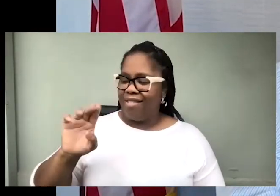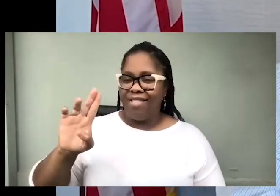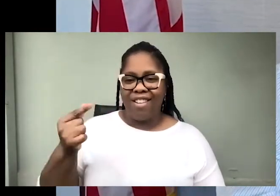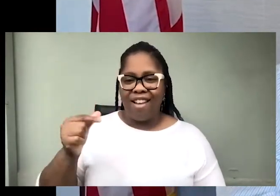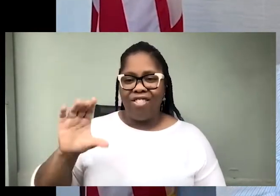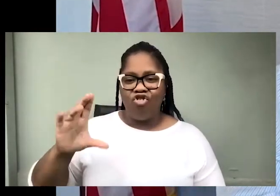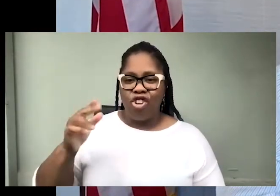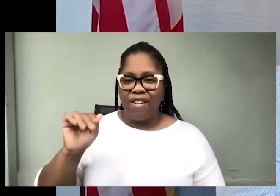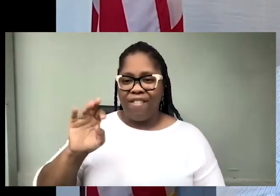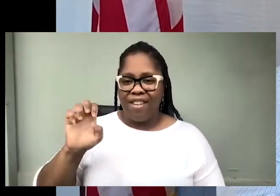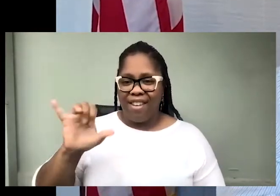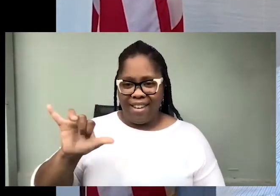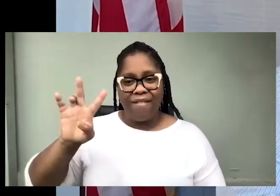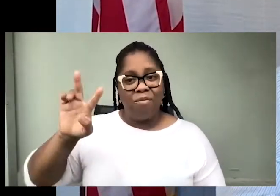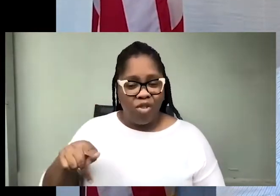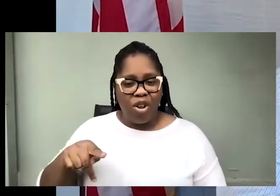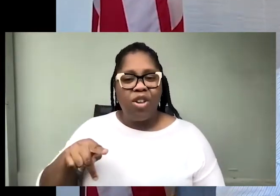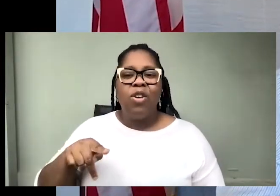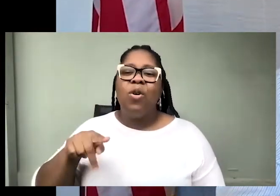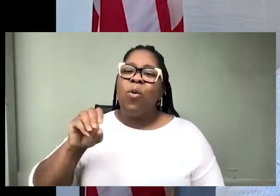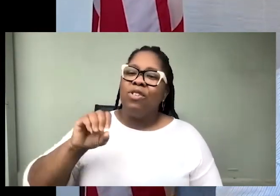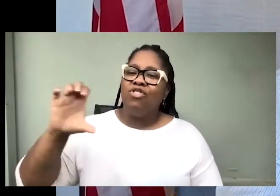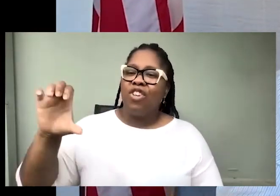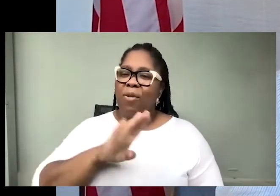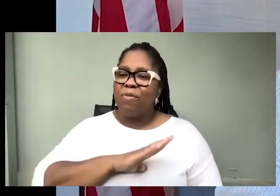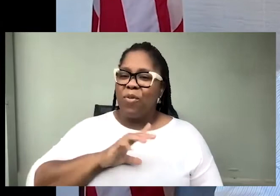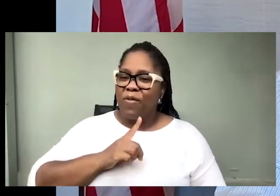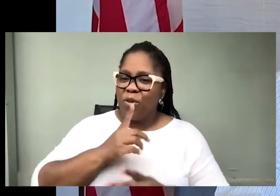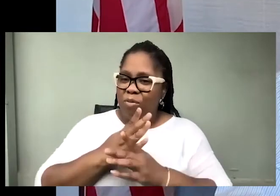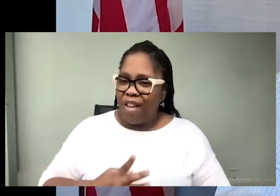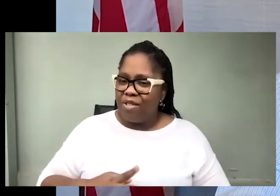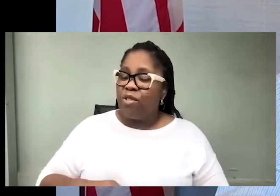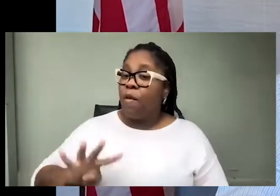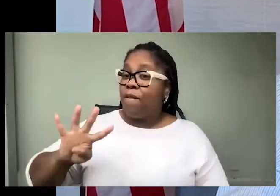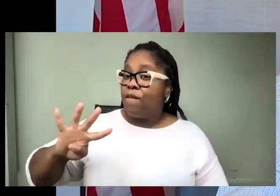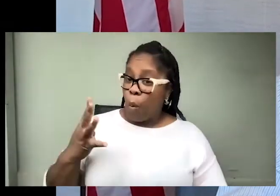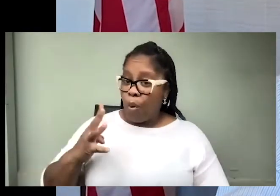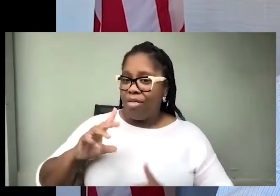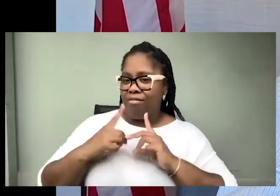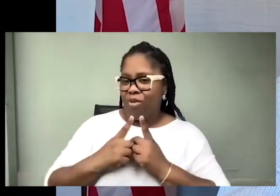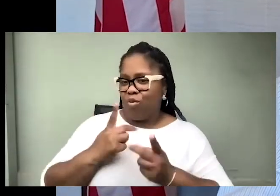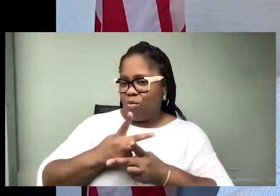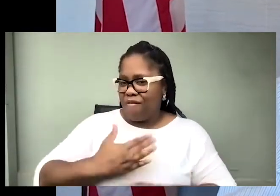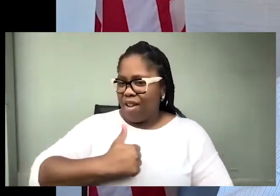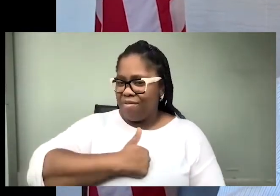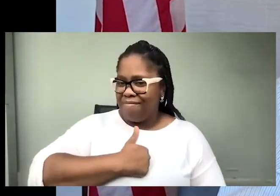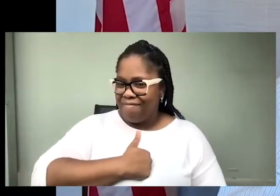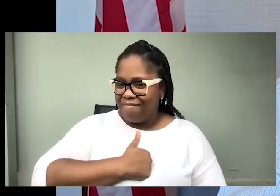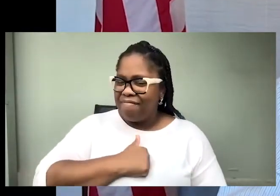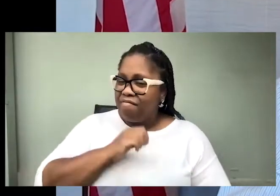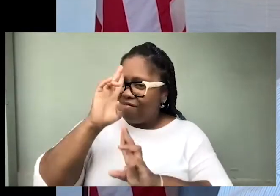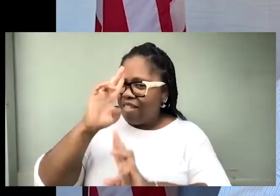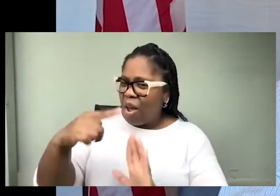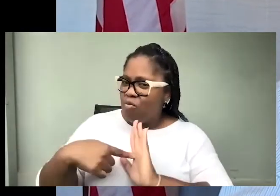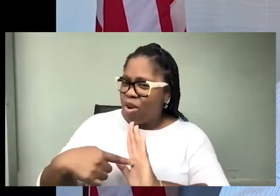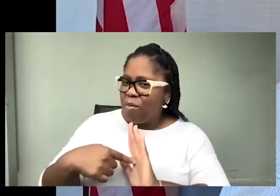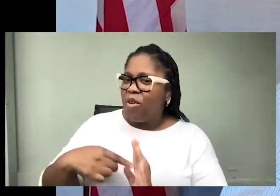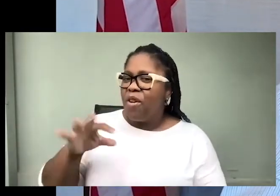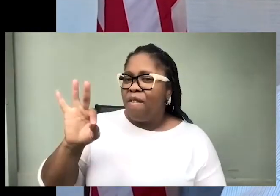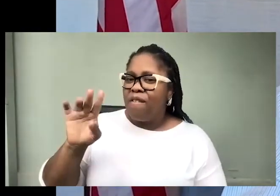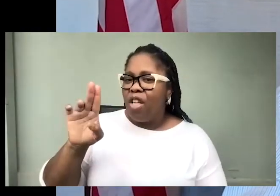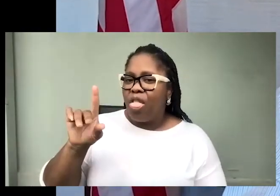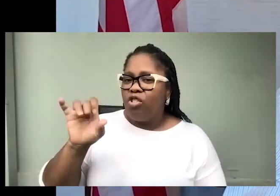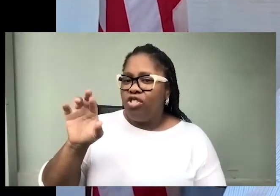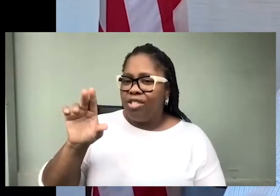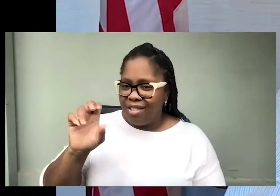Vice Chairman of the Orange County Board of Supervisors and your 4th District Supervisor. I'm honored to represent the cities of Fullerton, La